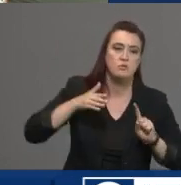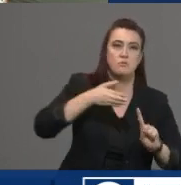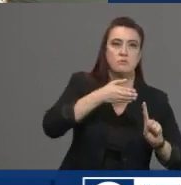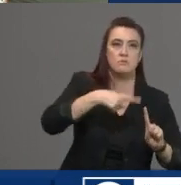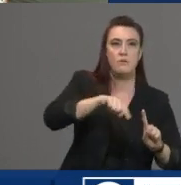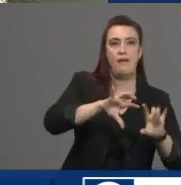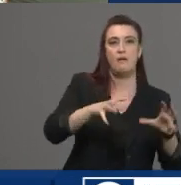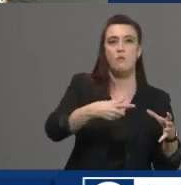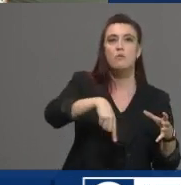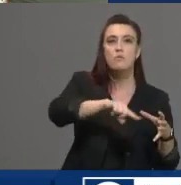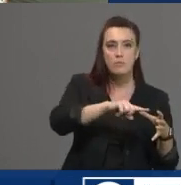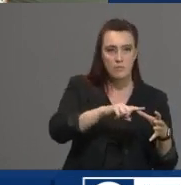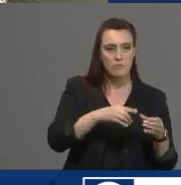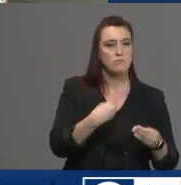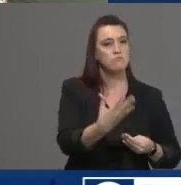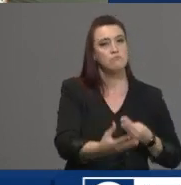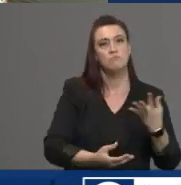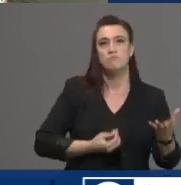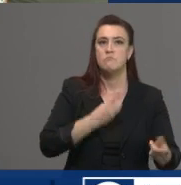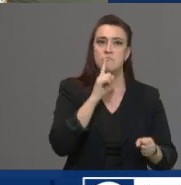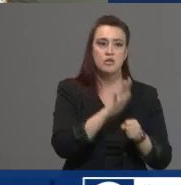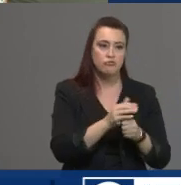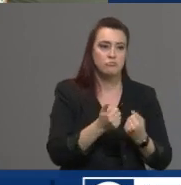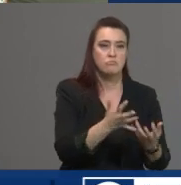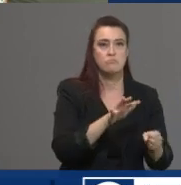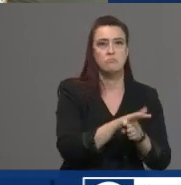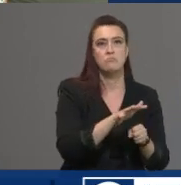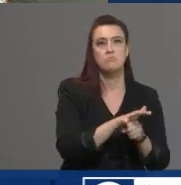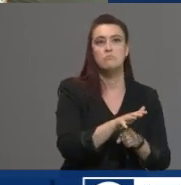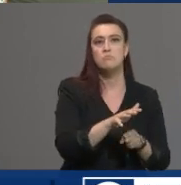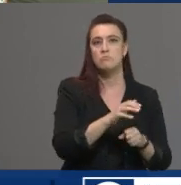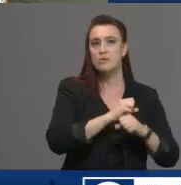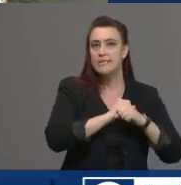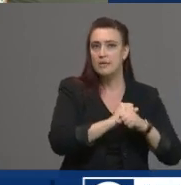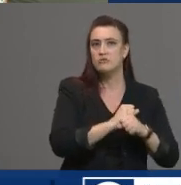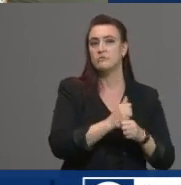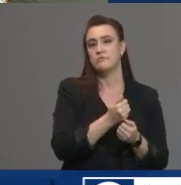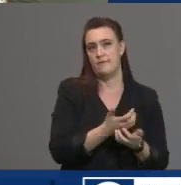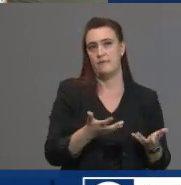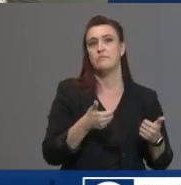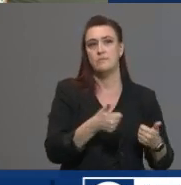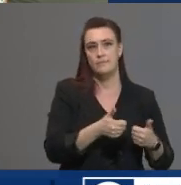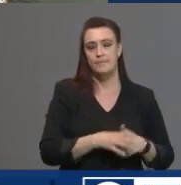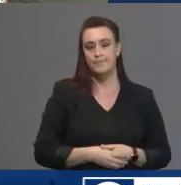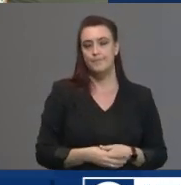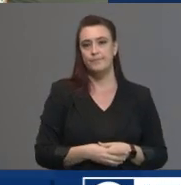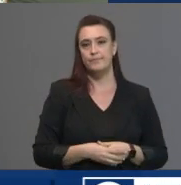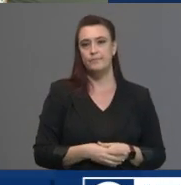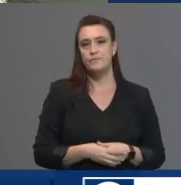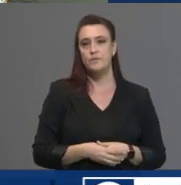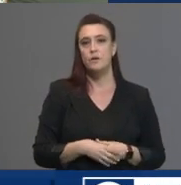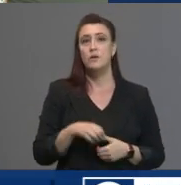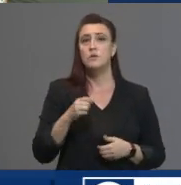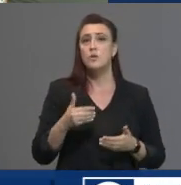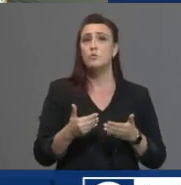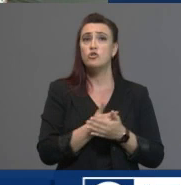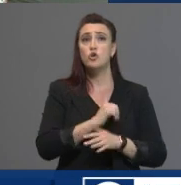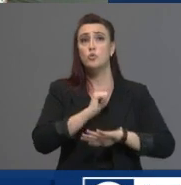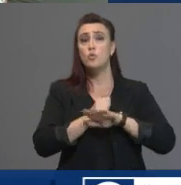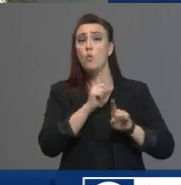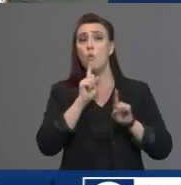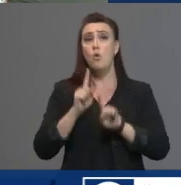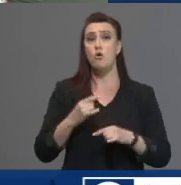that direction to make sure that that population, those people, are protected. So our